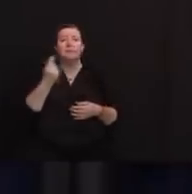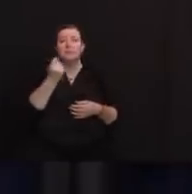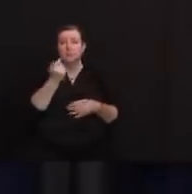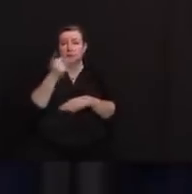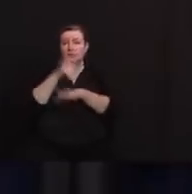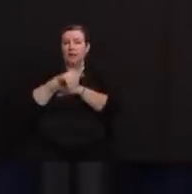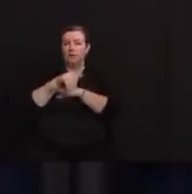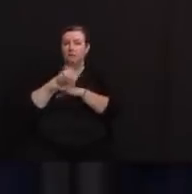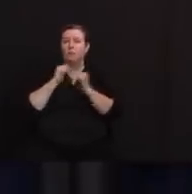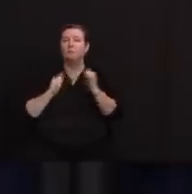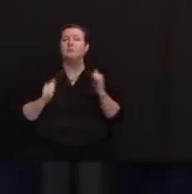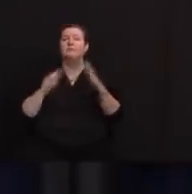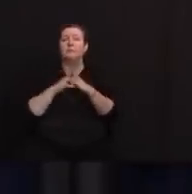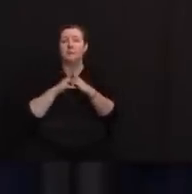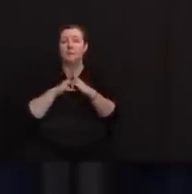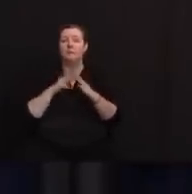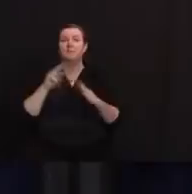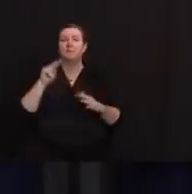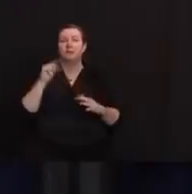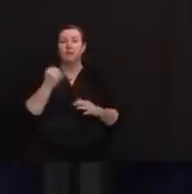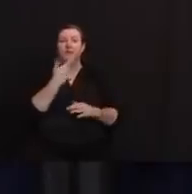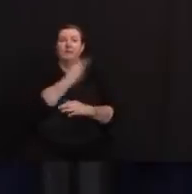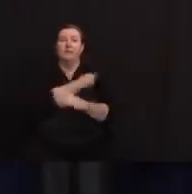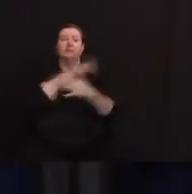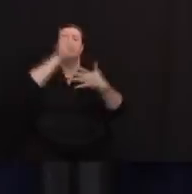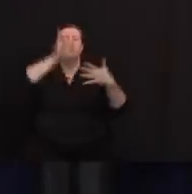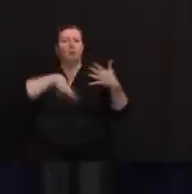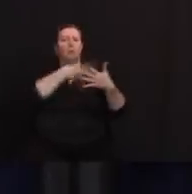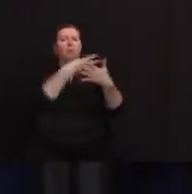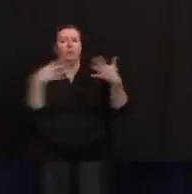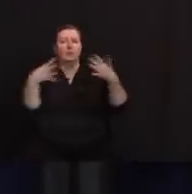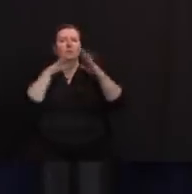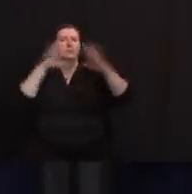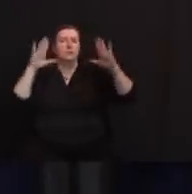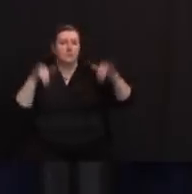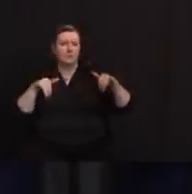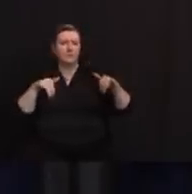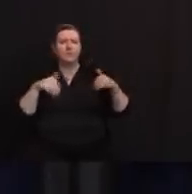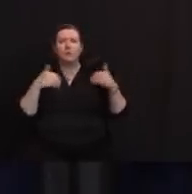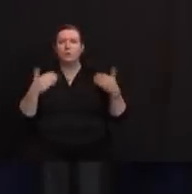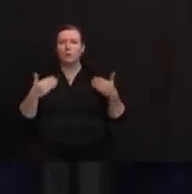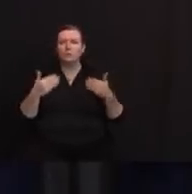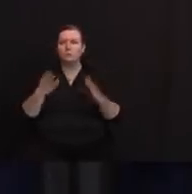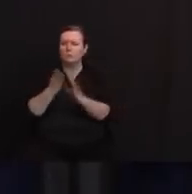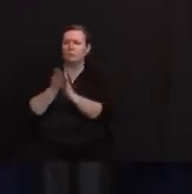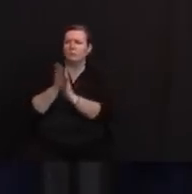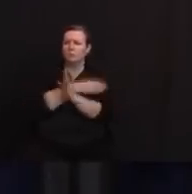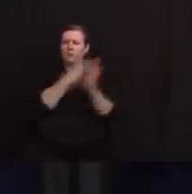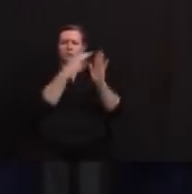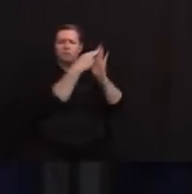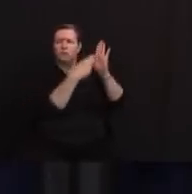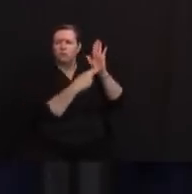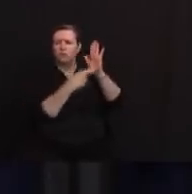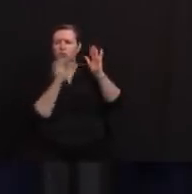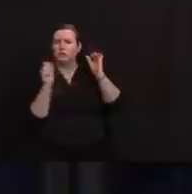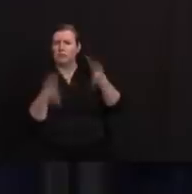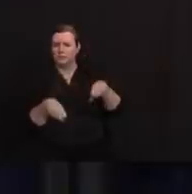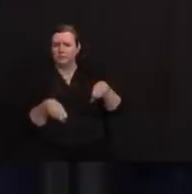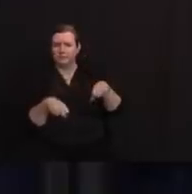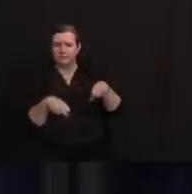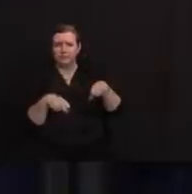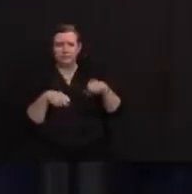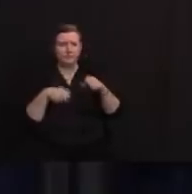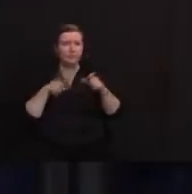System, NJ.com, so individuals can pre-register for vaccine. Because of the enormous interest in